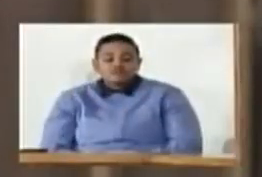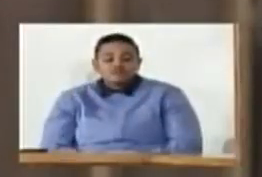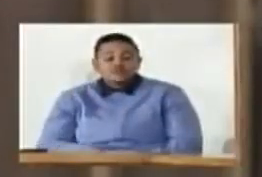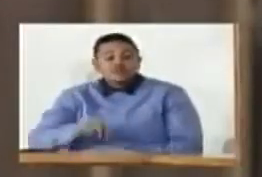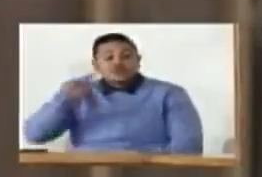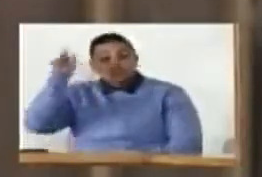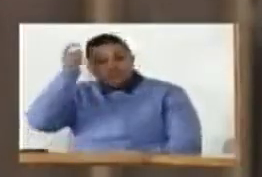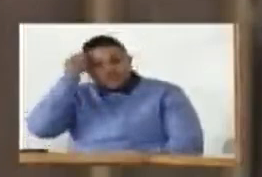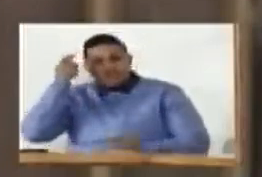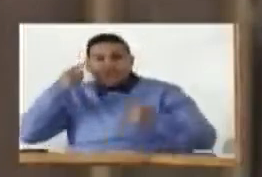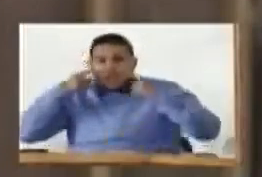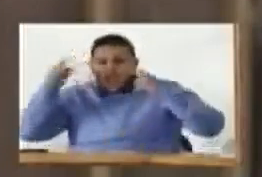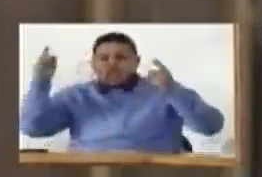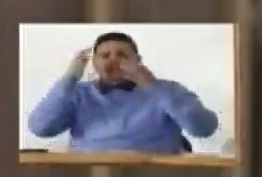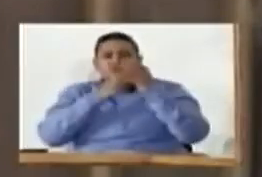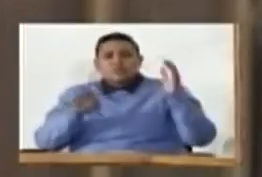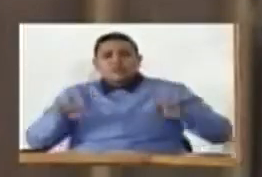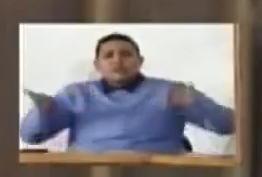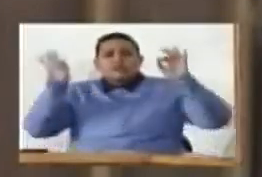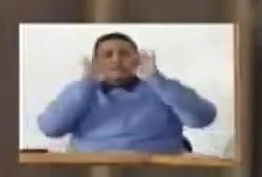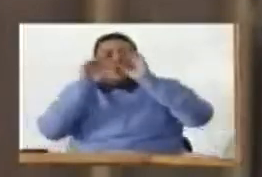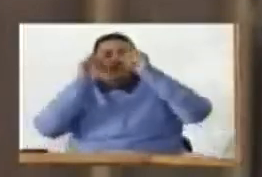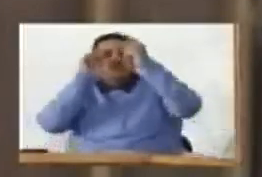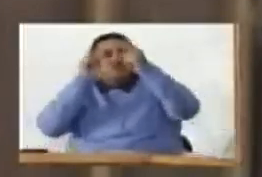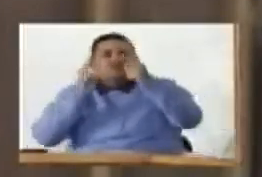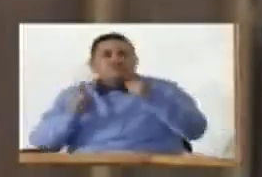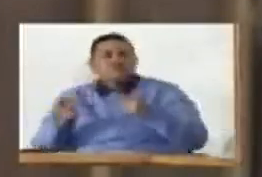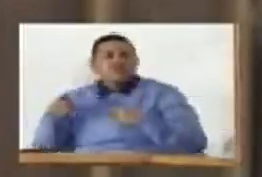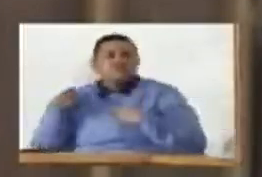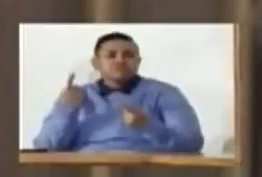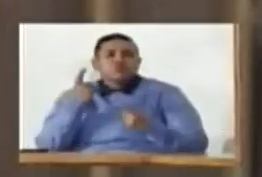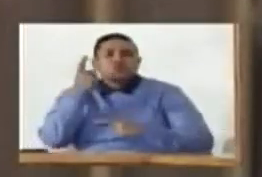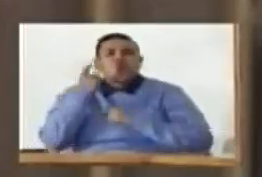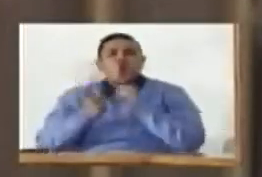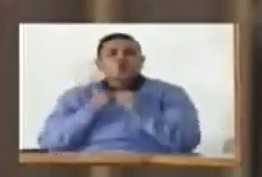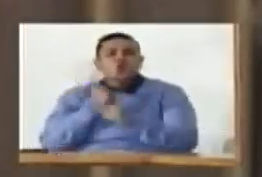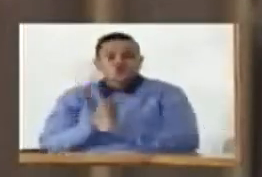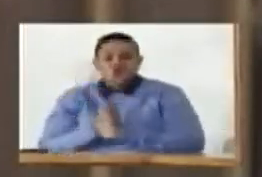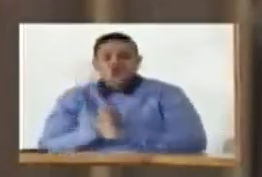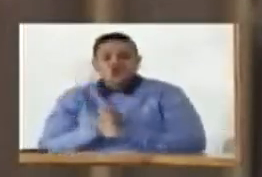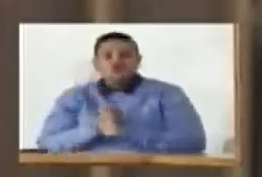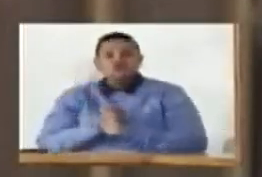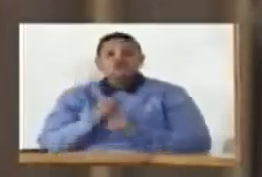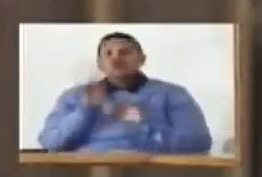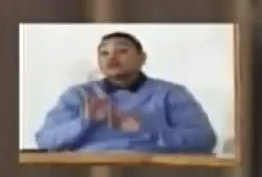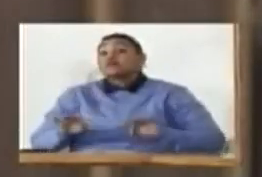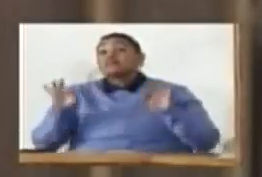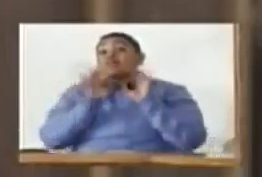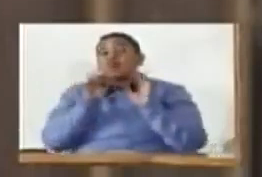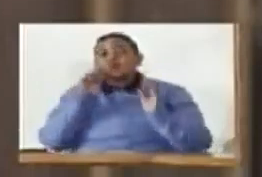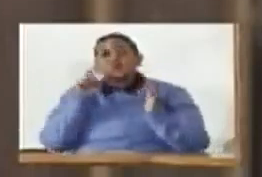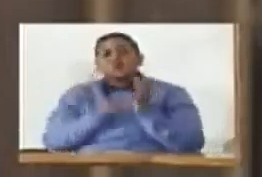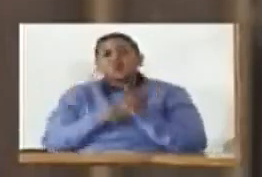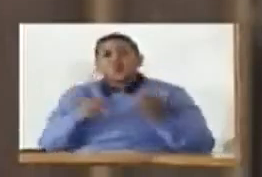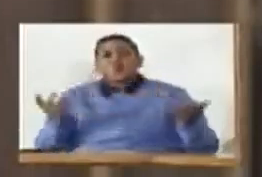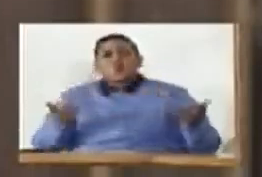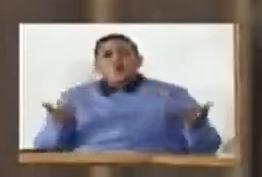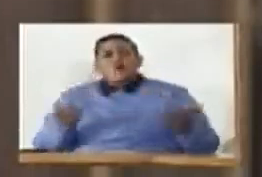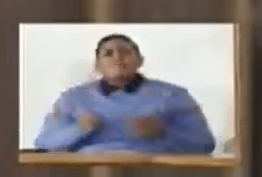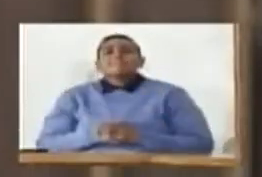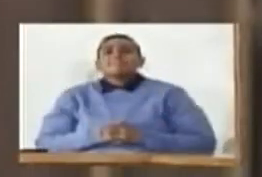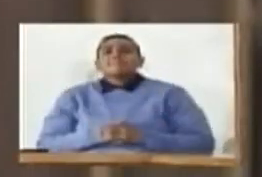government achieved some critical milestones over the past year. Of note was